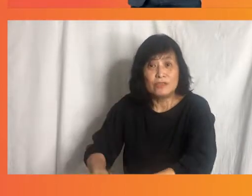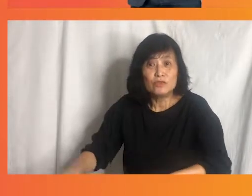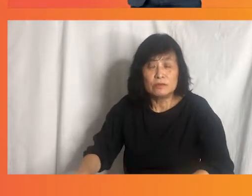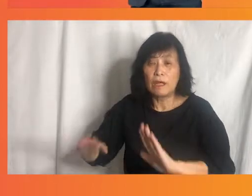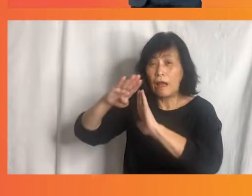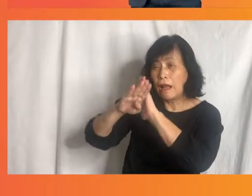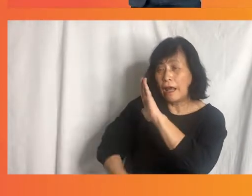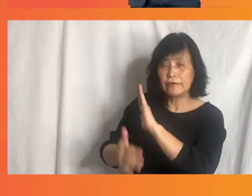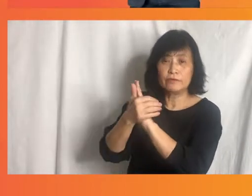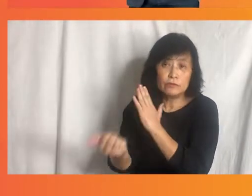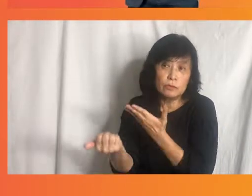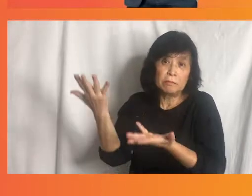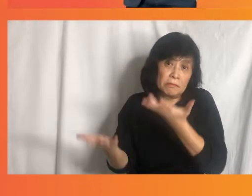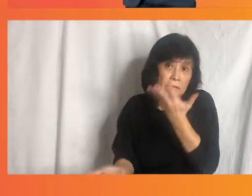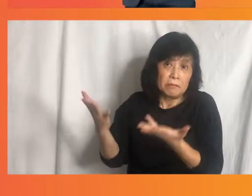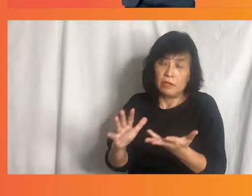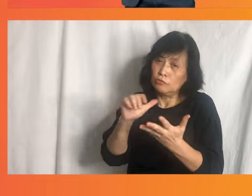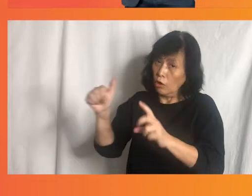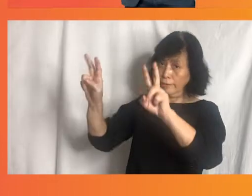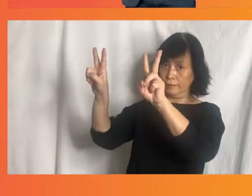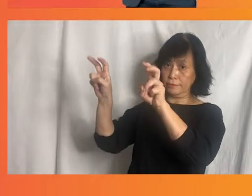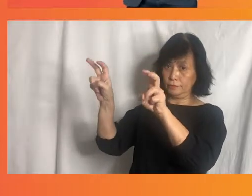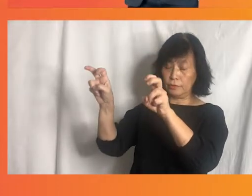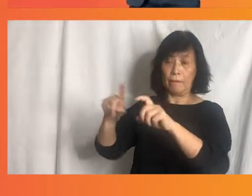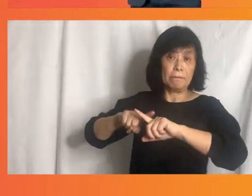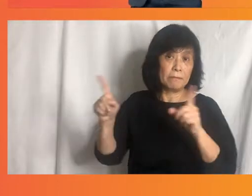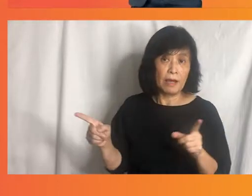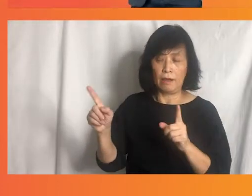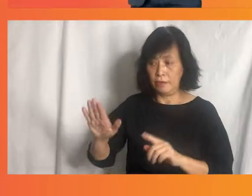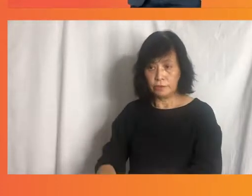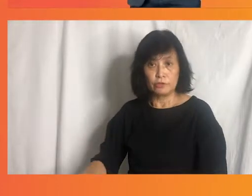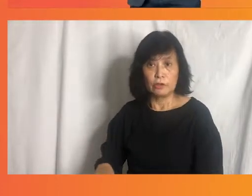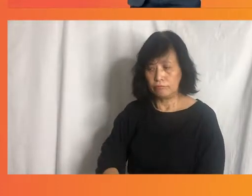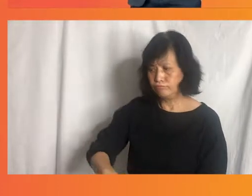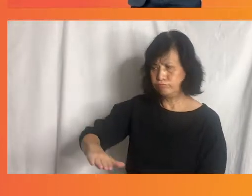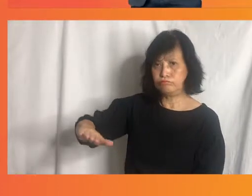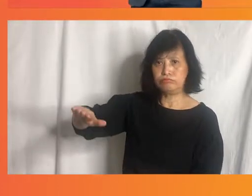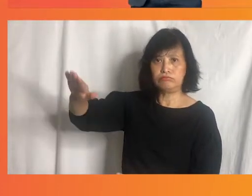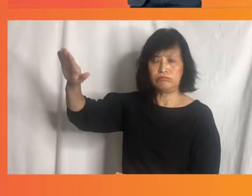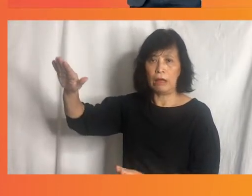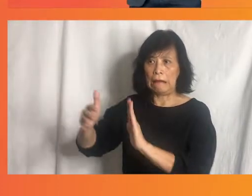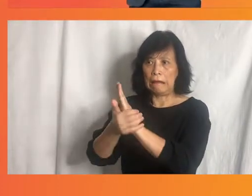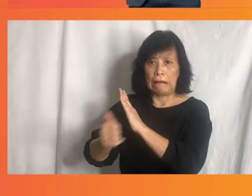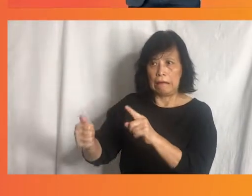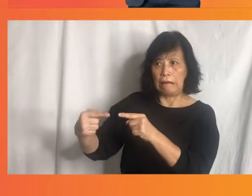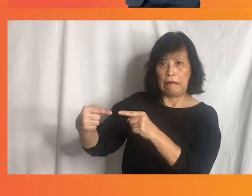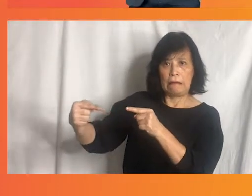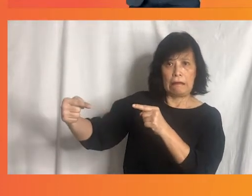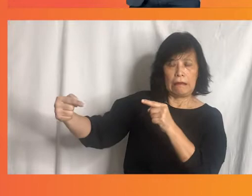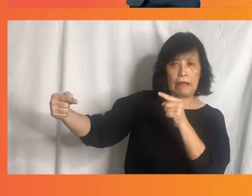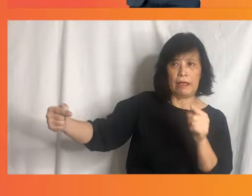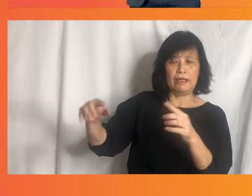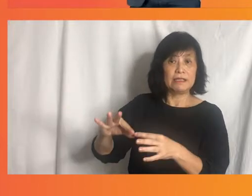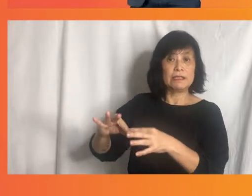may not be so much of an issue. However, as a child gets older, the skill gap widens, especially when the sporting